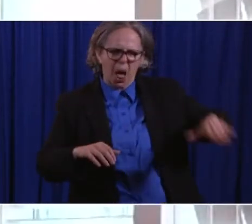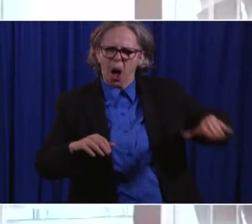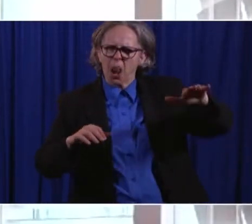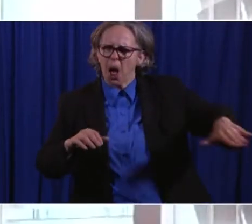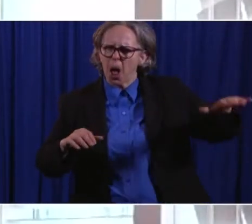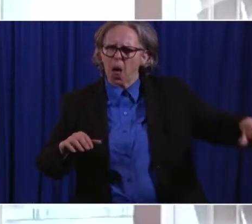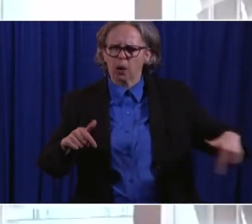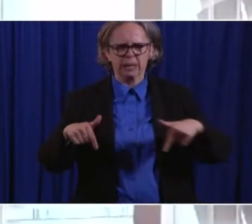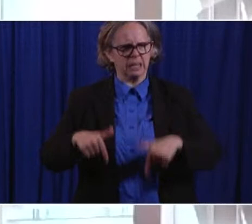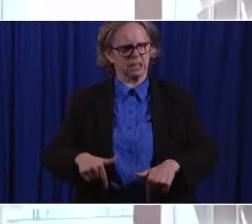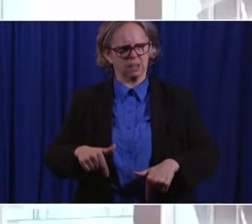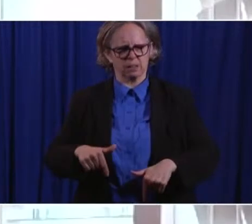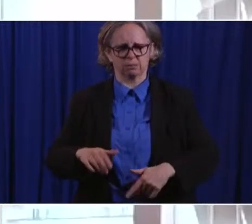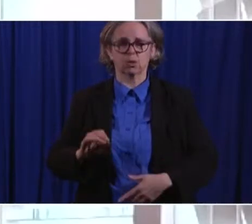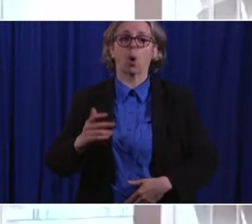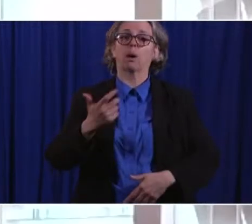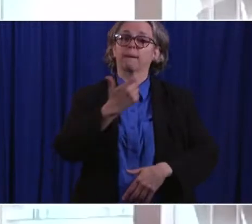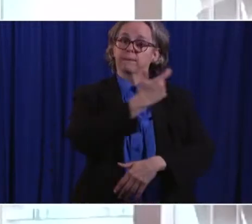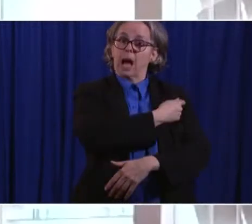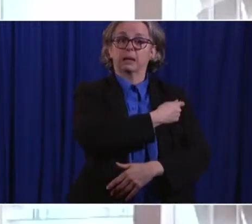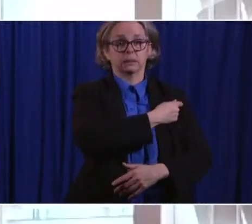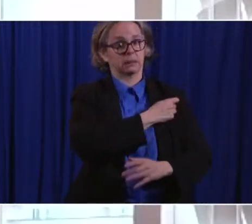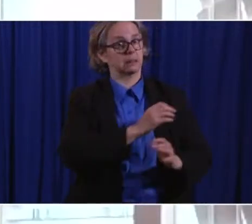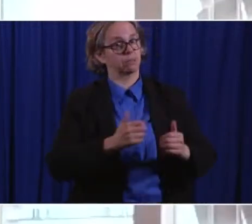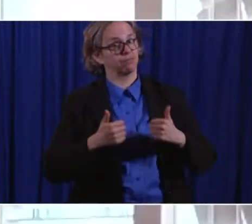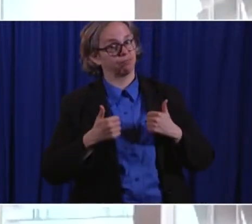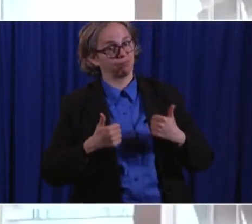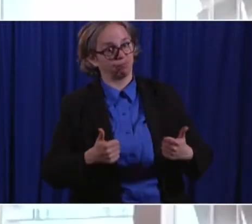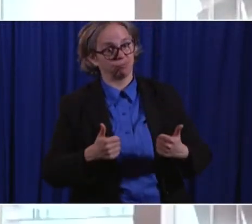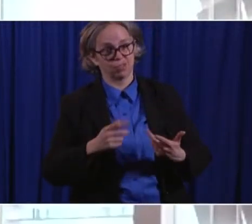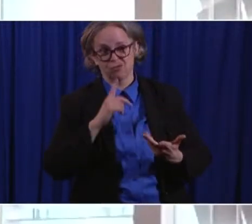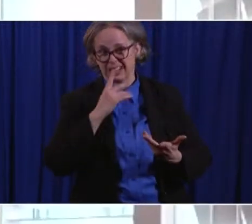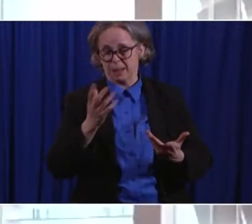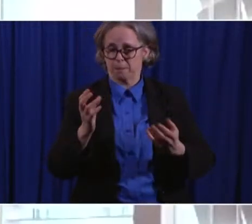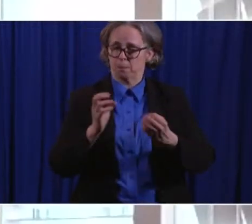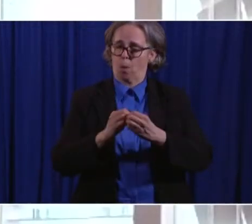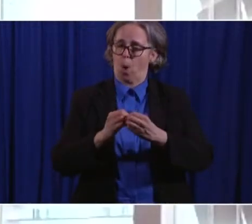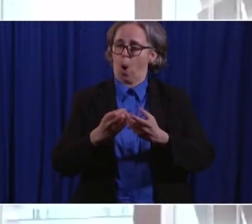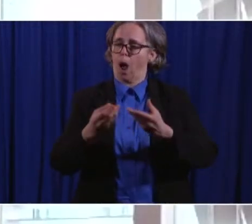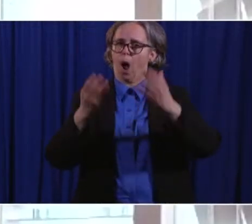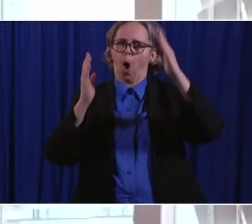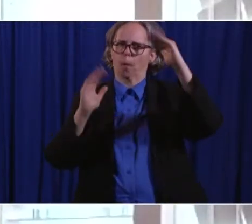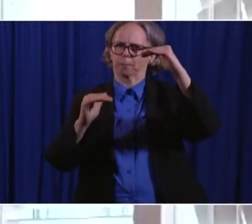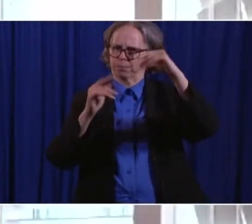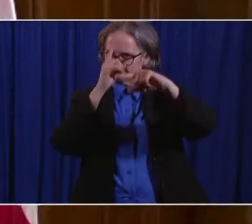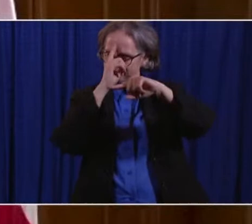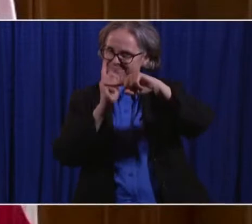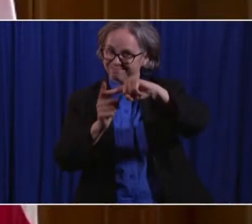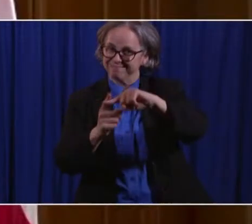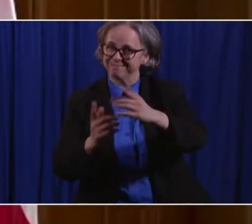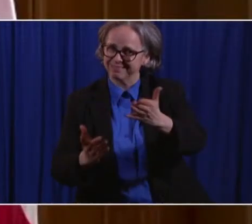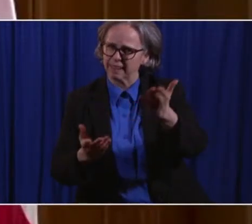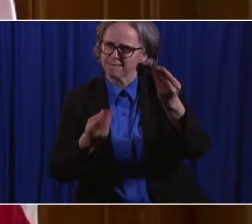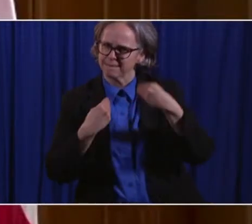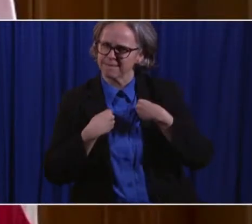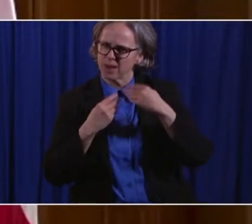really give me optimism, even in the face of these variants.